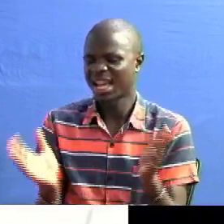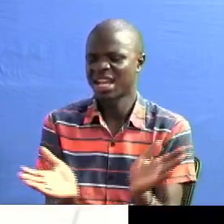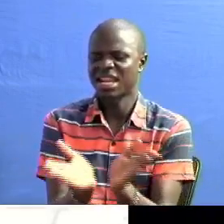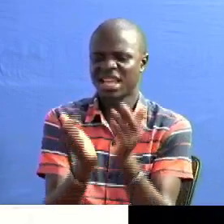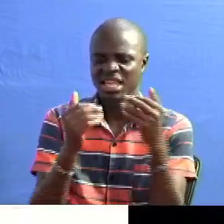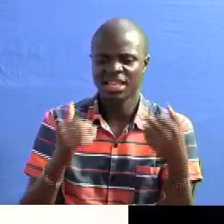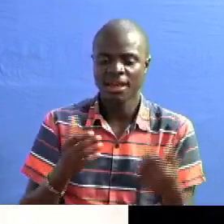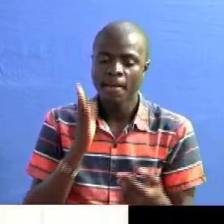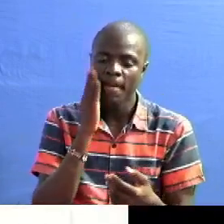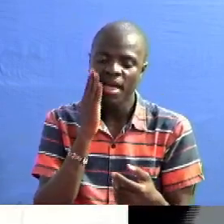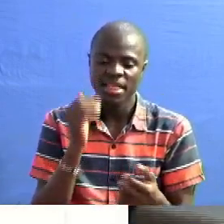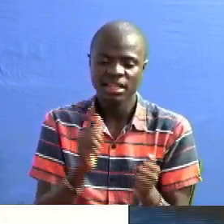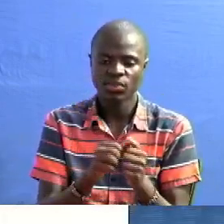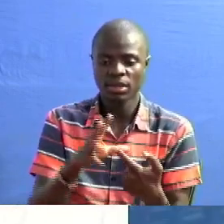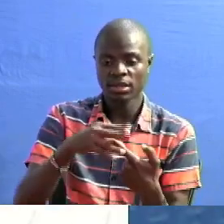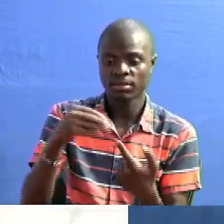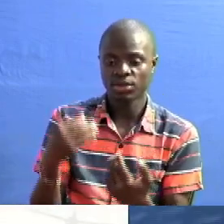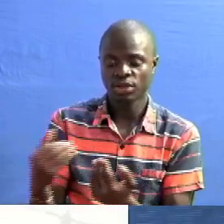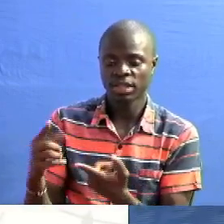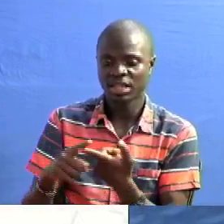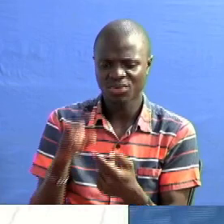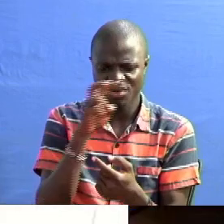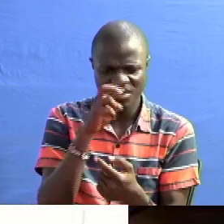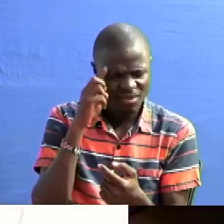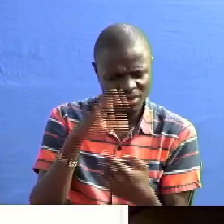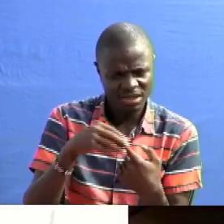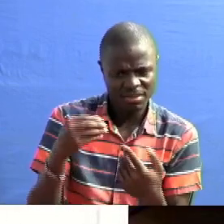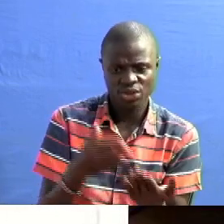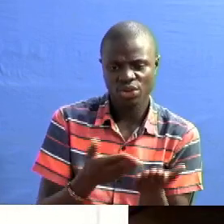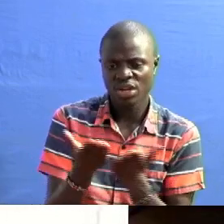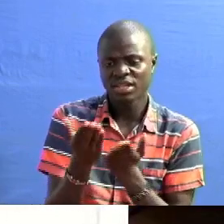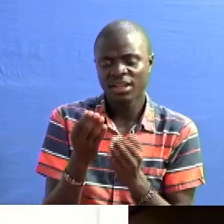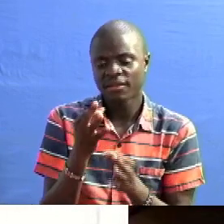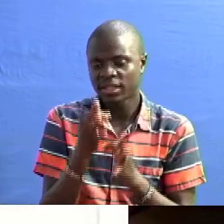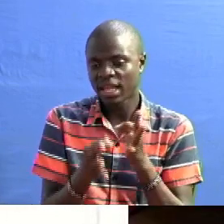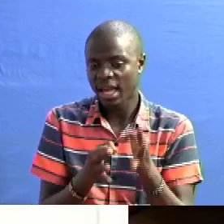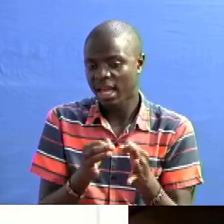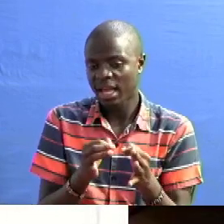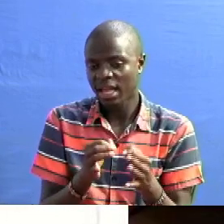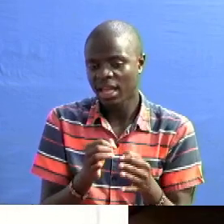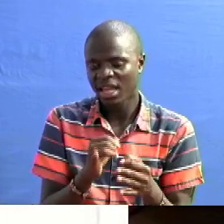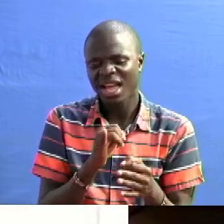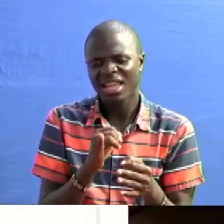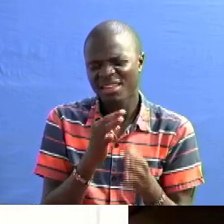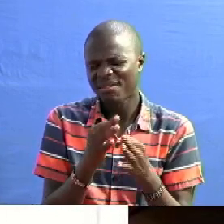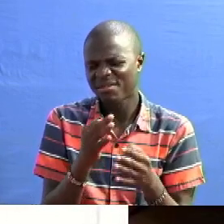seeking professional services for their children. Nataka tu kama kuna wale wanaweza